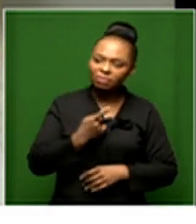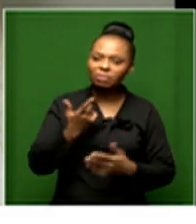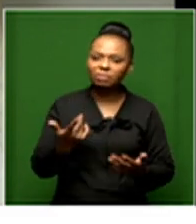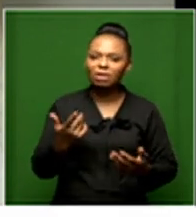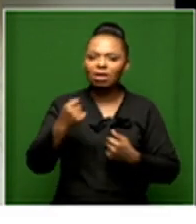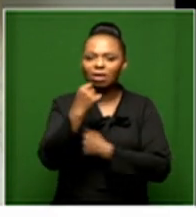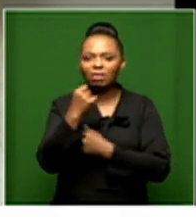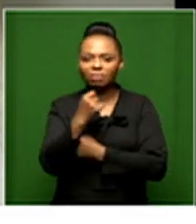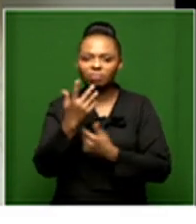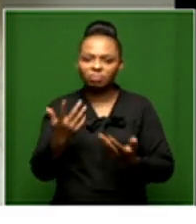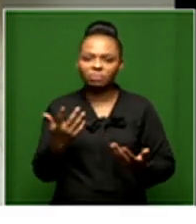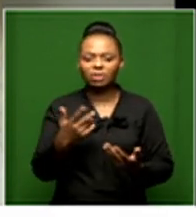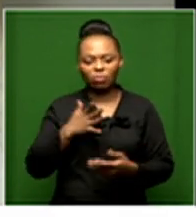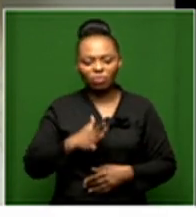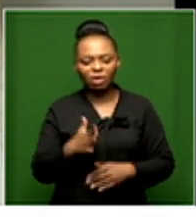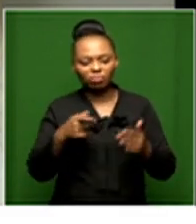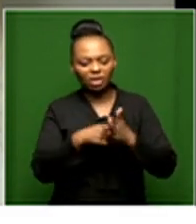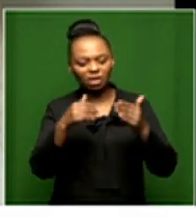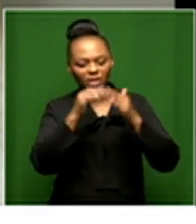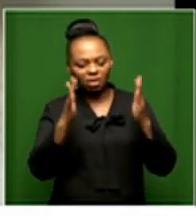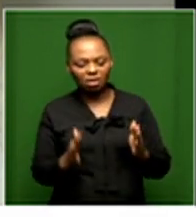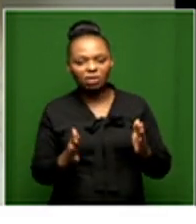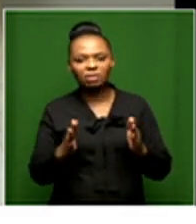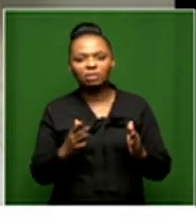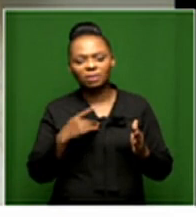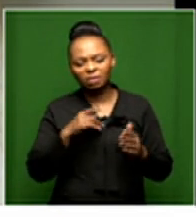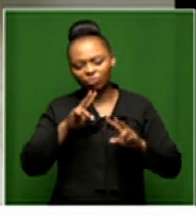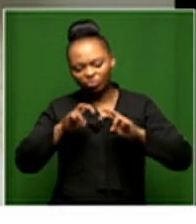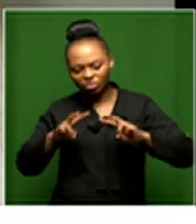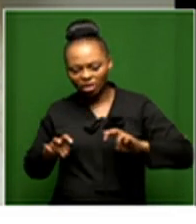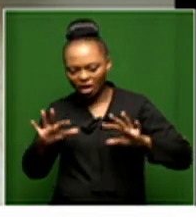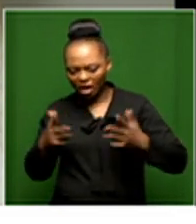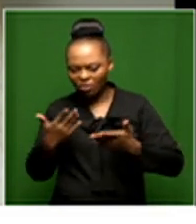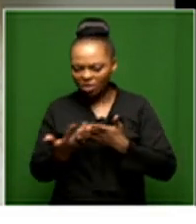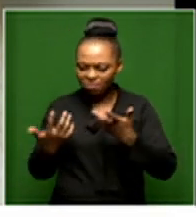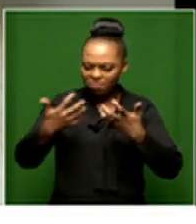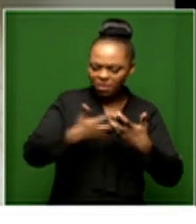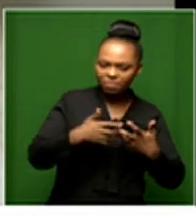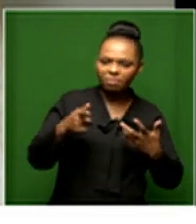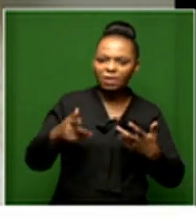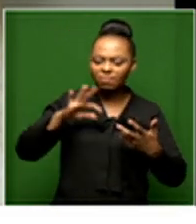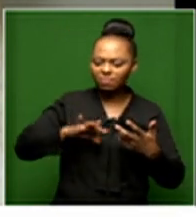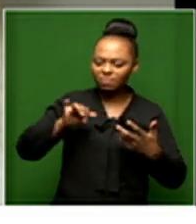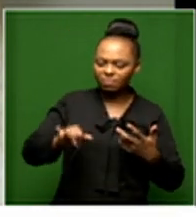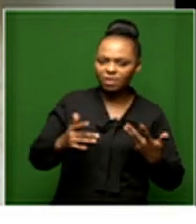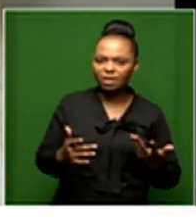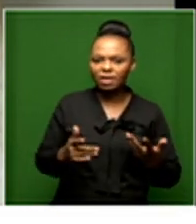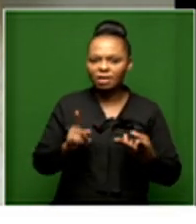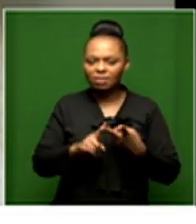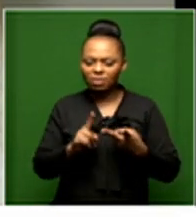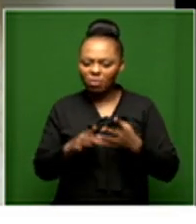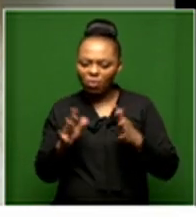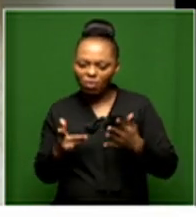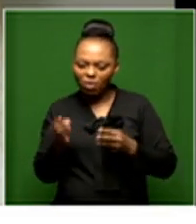to ourselves, and then we actually look at it and say to us, okay, we need to do renovations, we need to